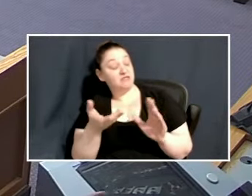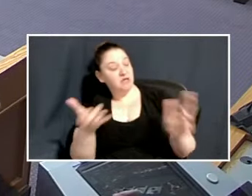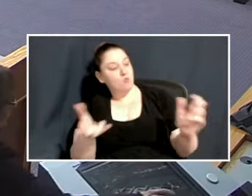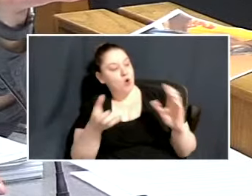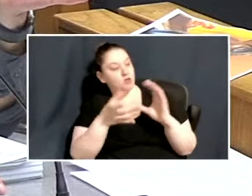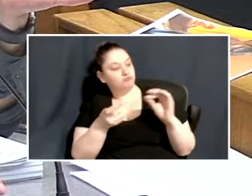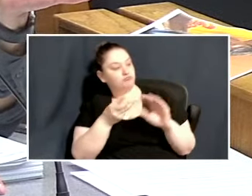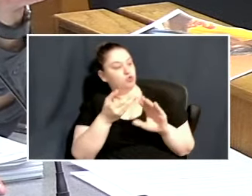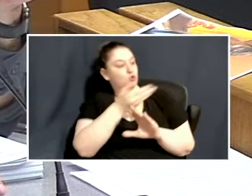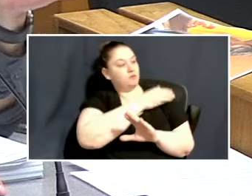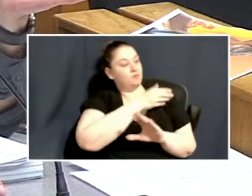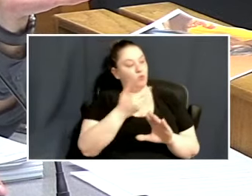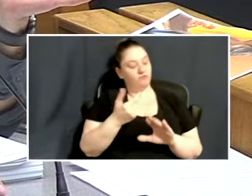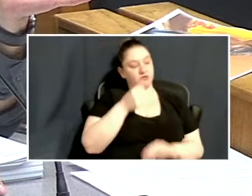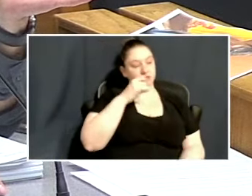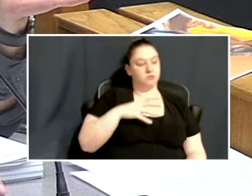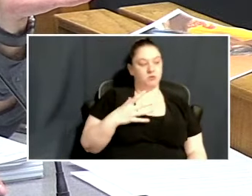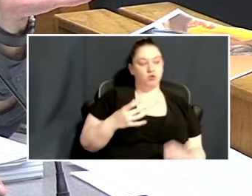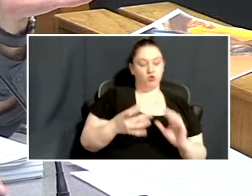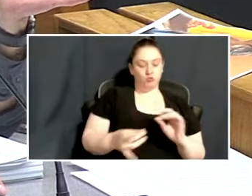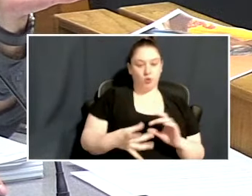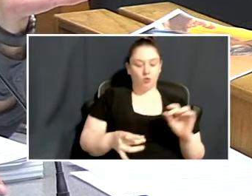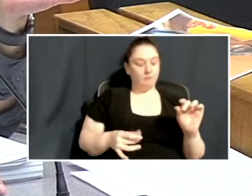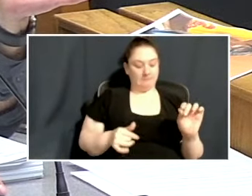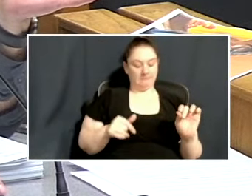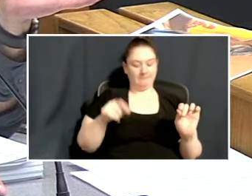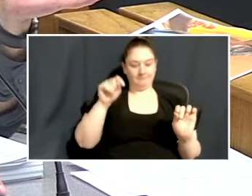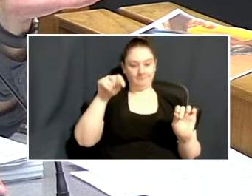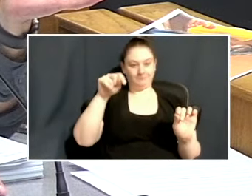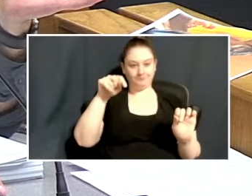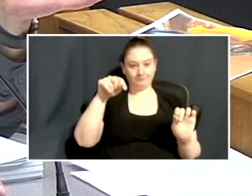gal that spoke, I don't know about this, but I